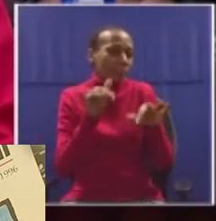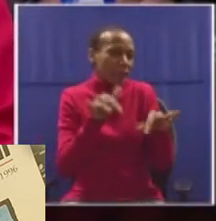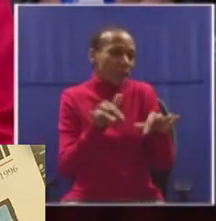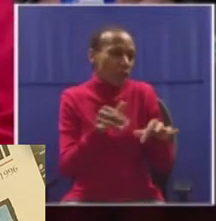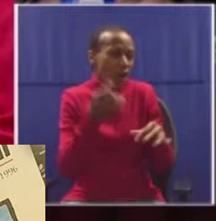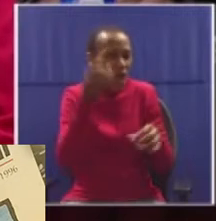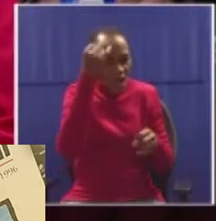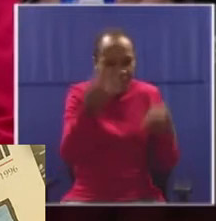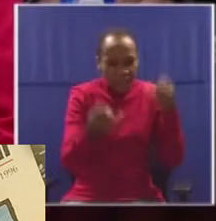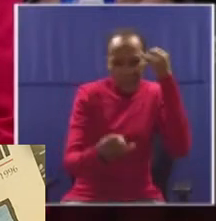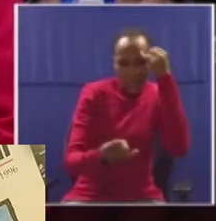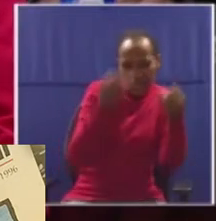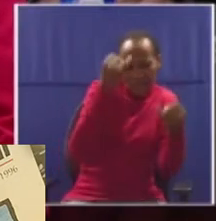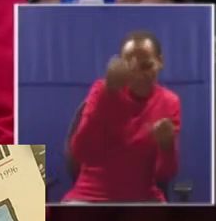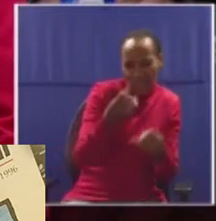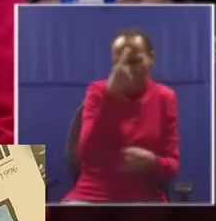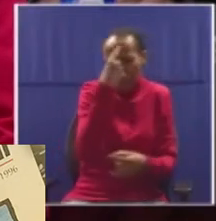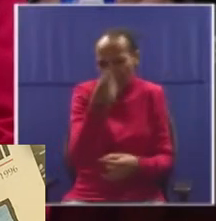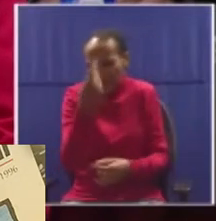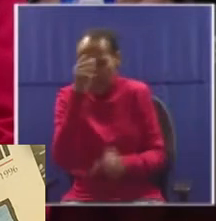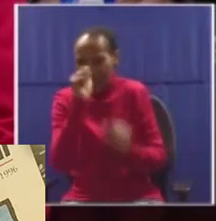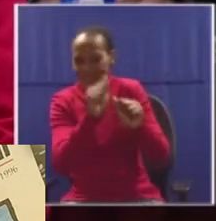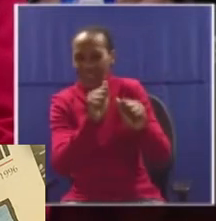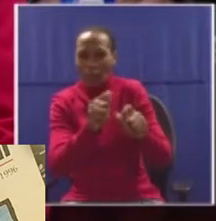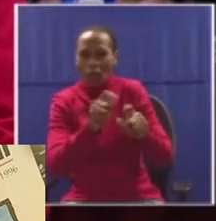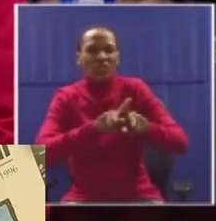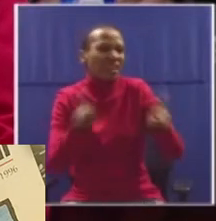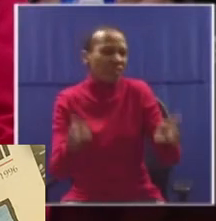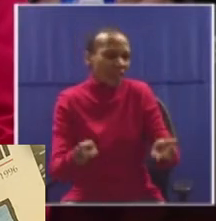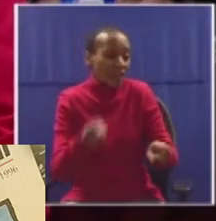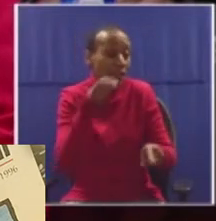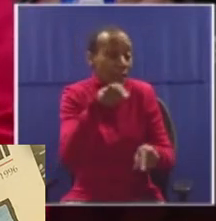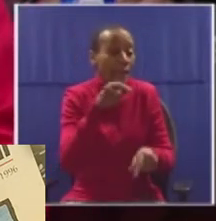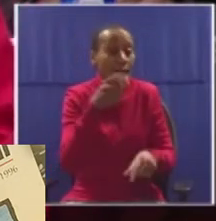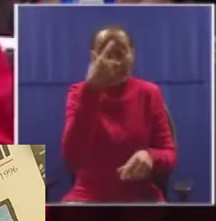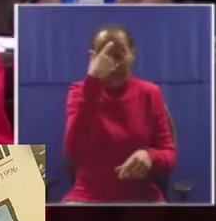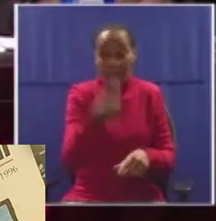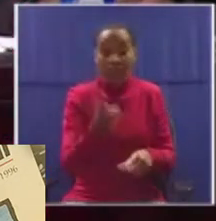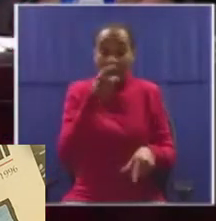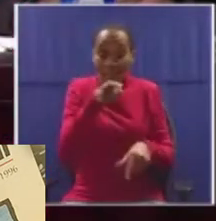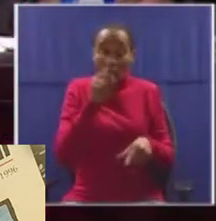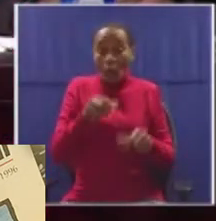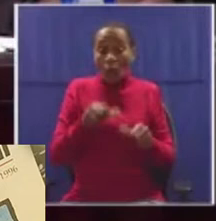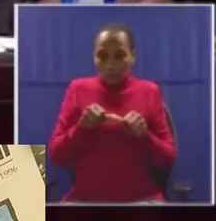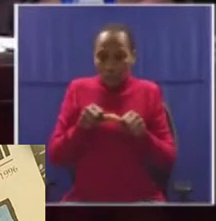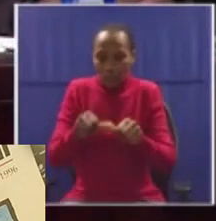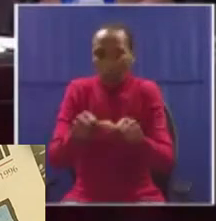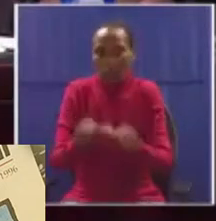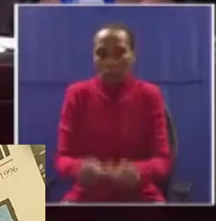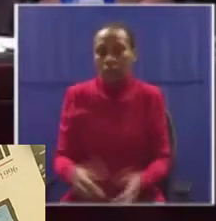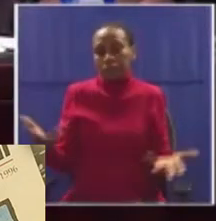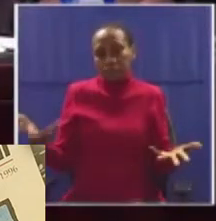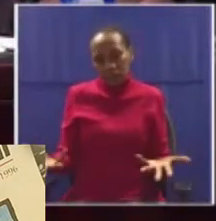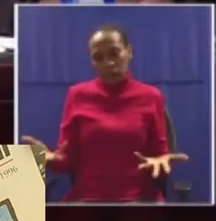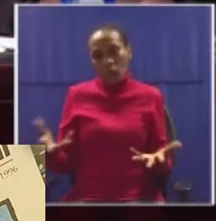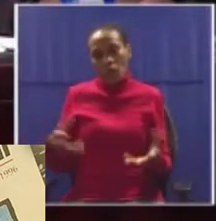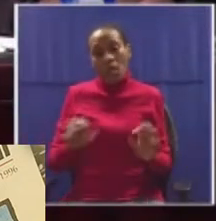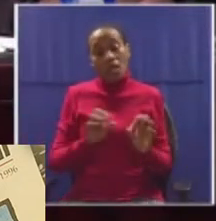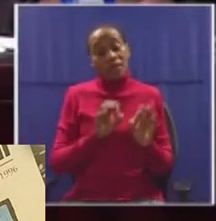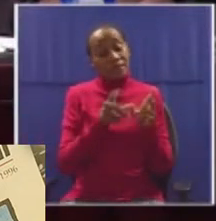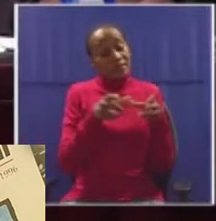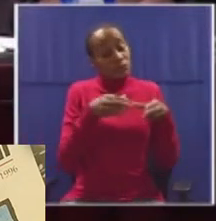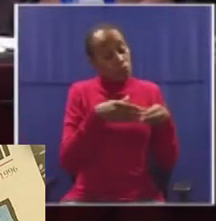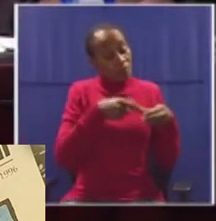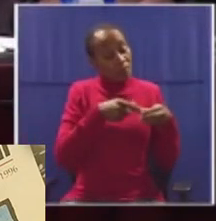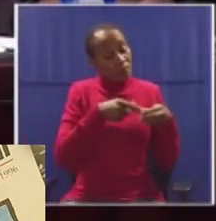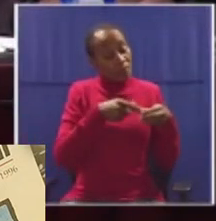hold different ideological beliefs than the current capitalist order speaker the fetif was created as a global money